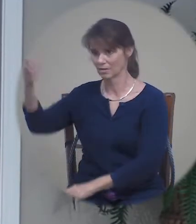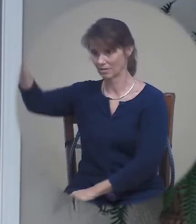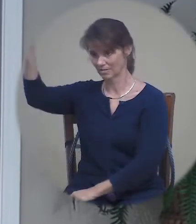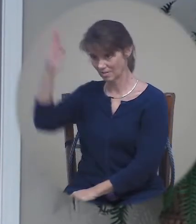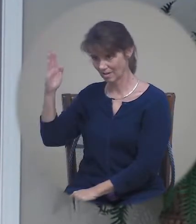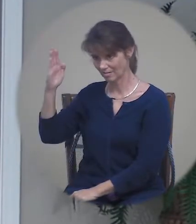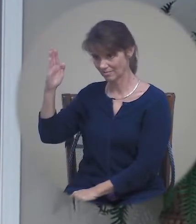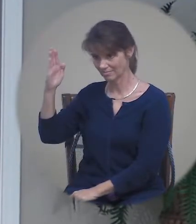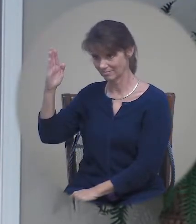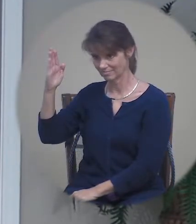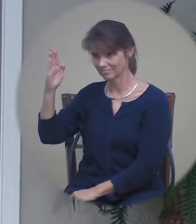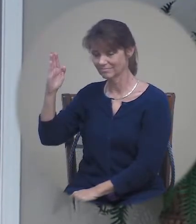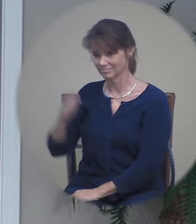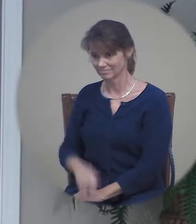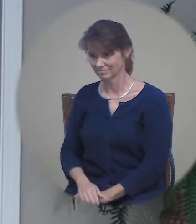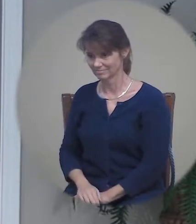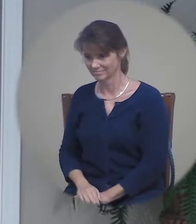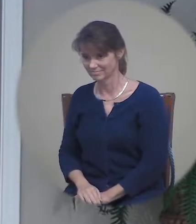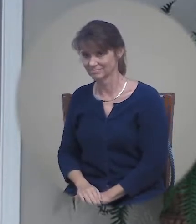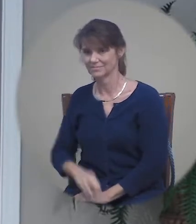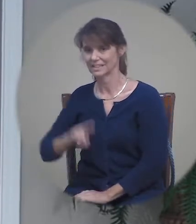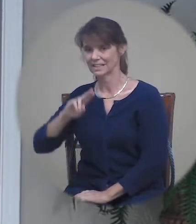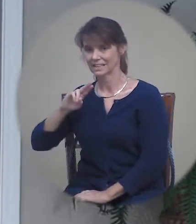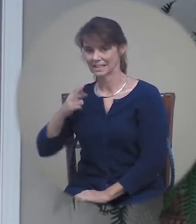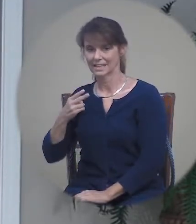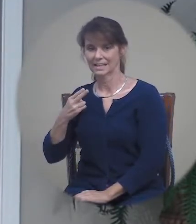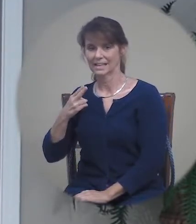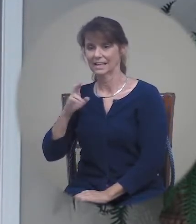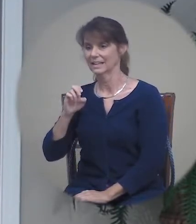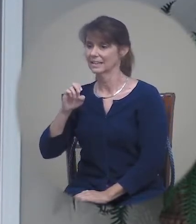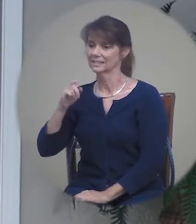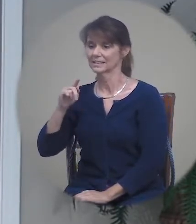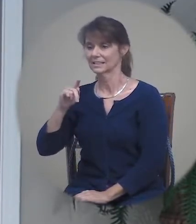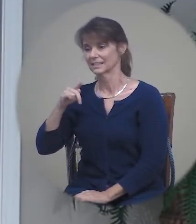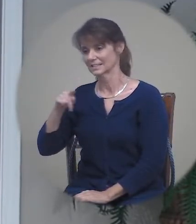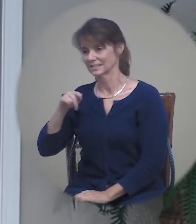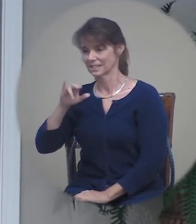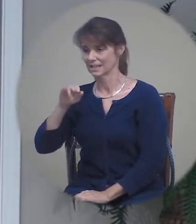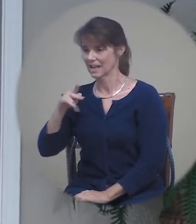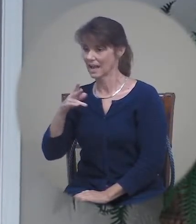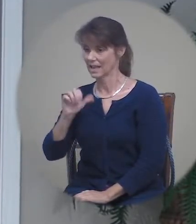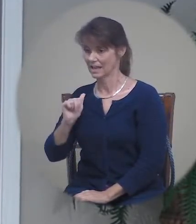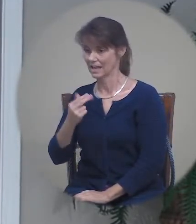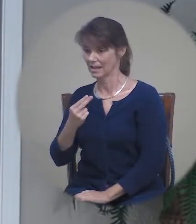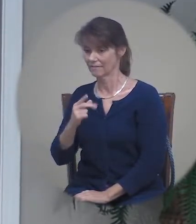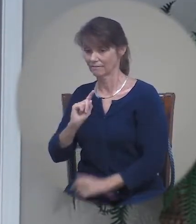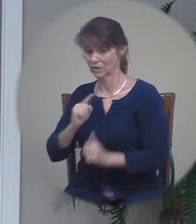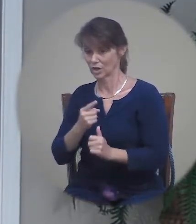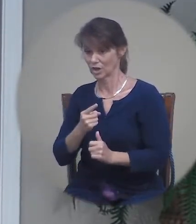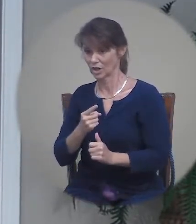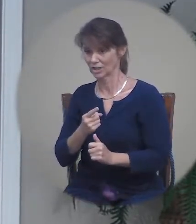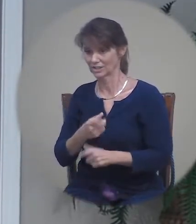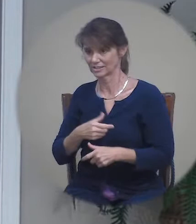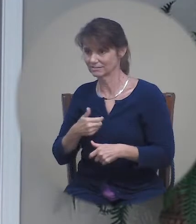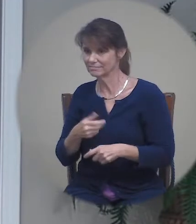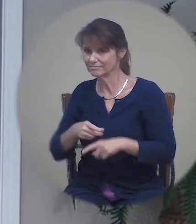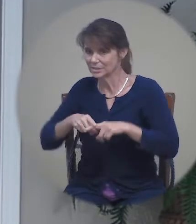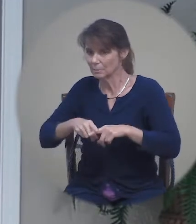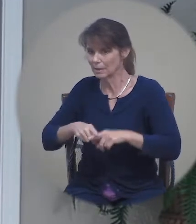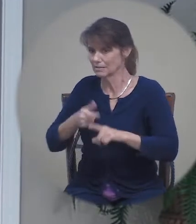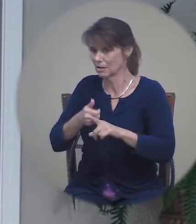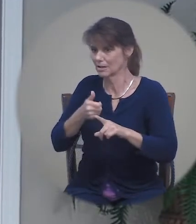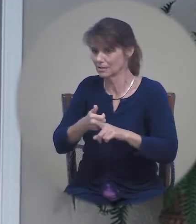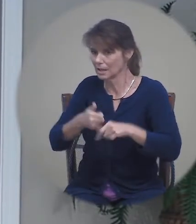what Hezekiah does. Absolutely. And I mean, we've been taught that lesson. I think that's one of the great lessons of King. We go back to Jehoshaphat,